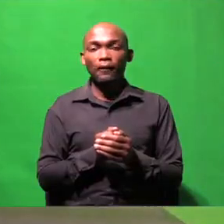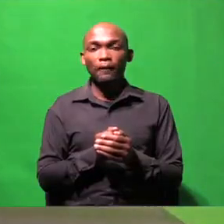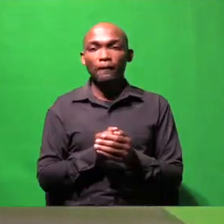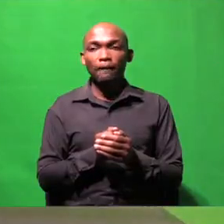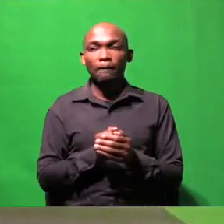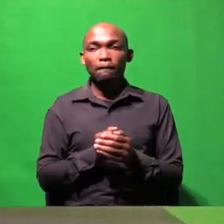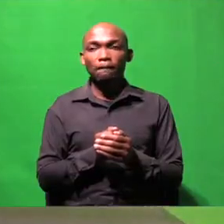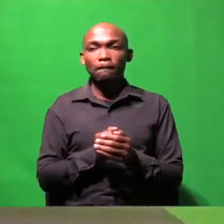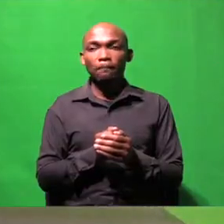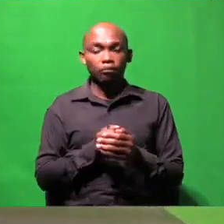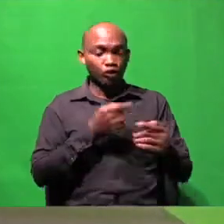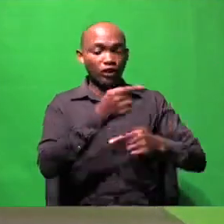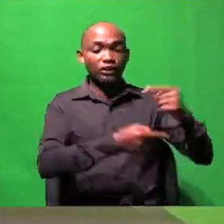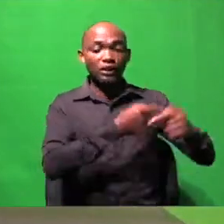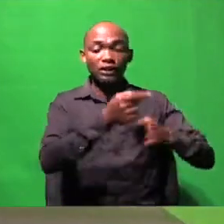this postulate.